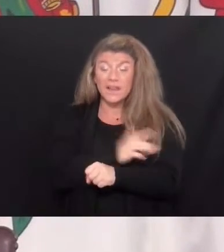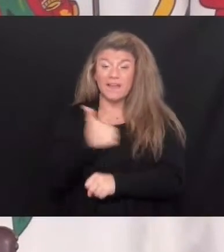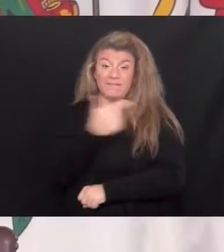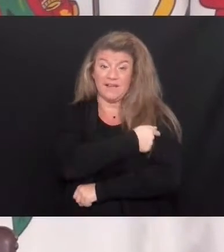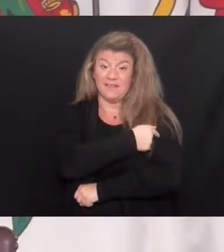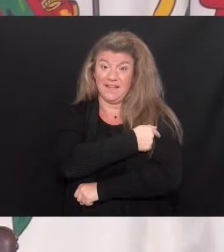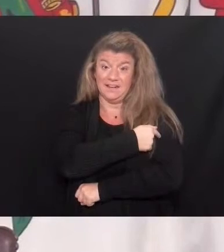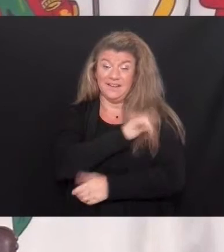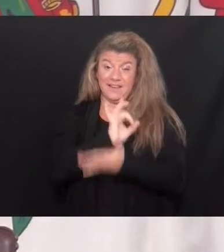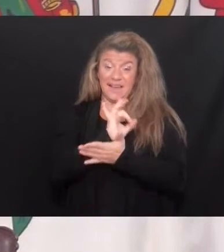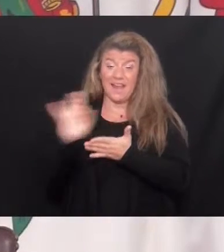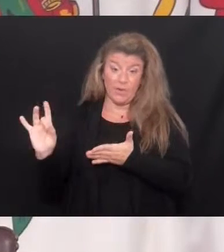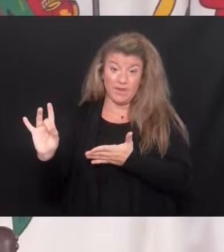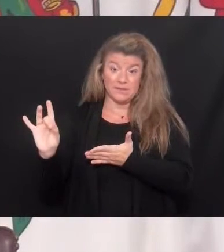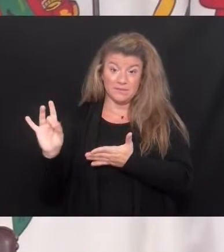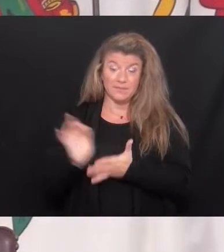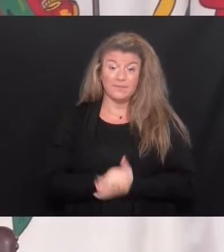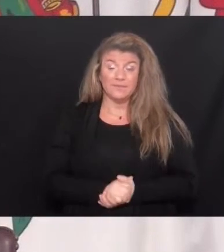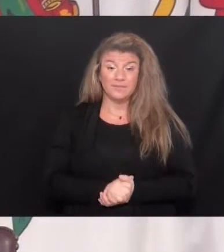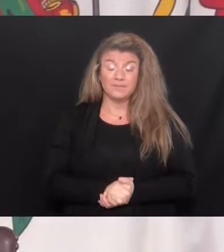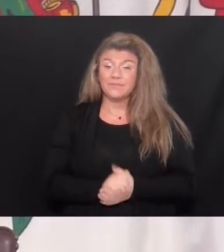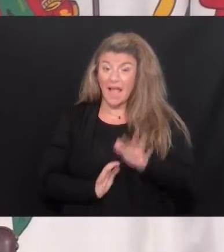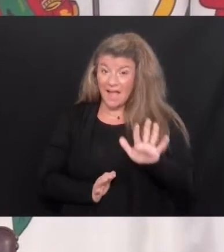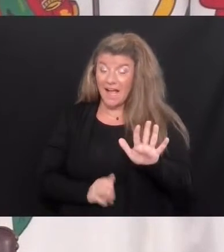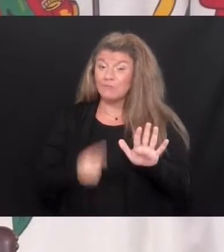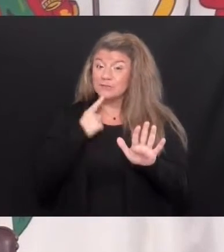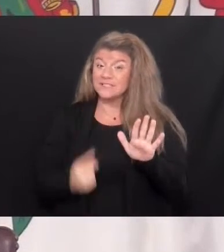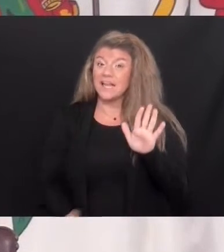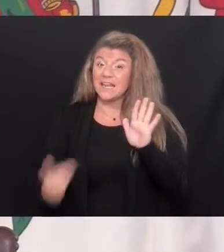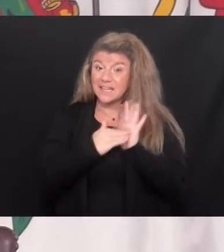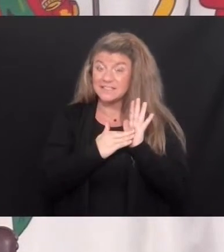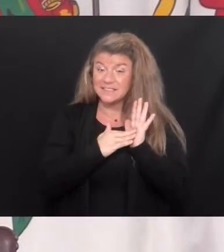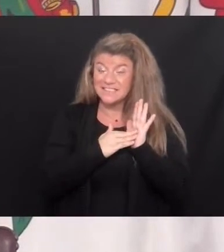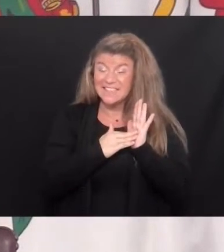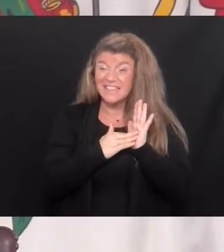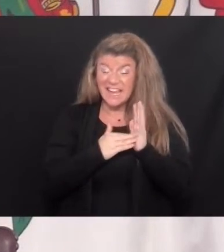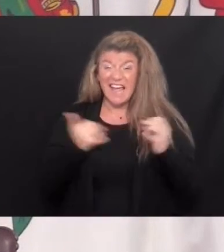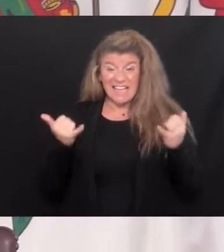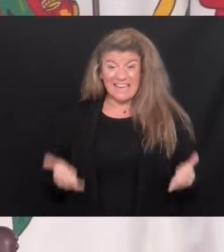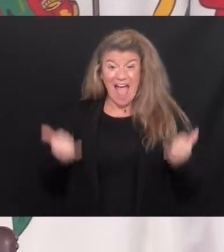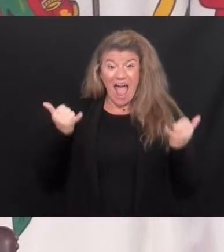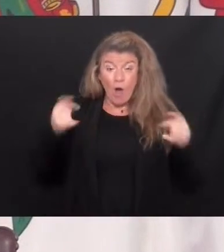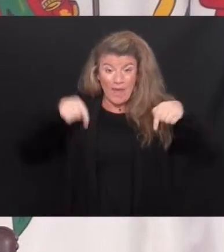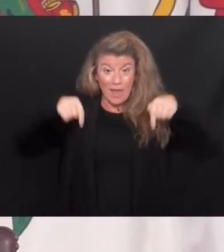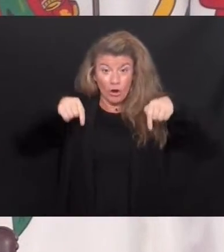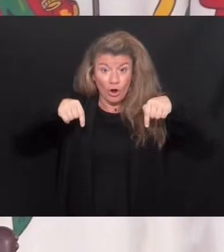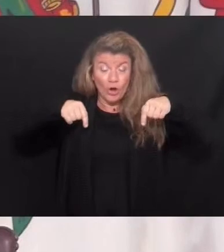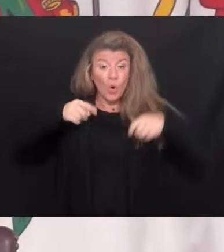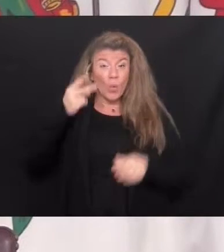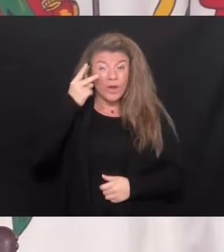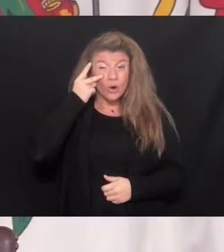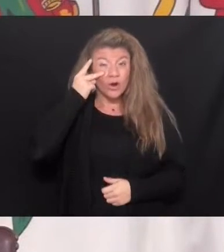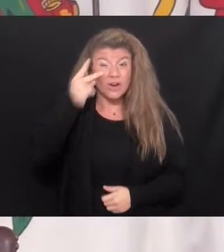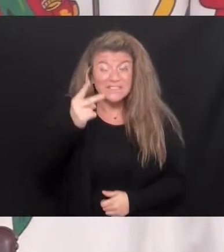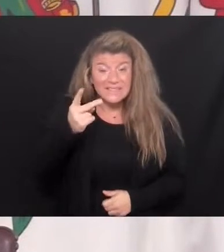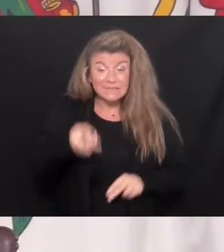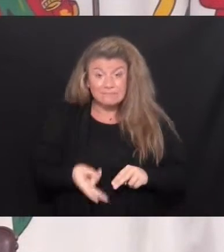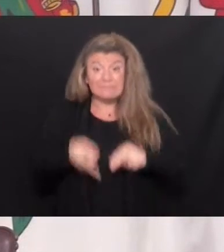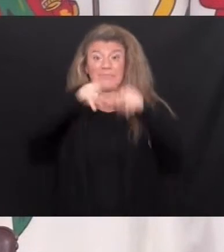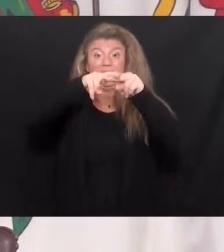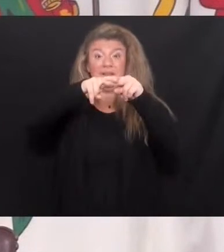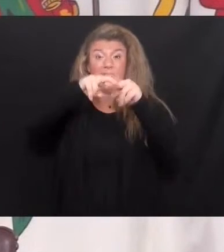8 weeks. We'll read that one more time. West Virginia is seeing a